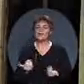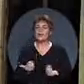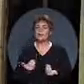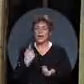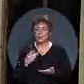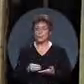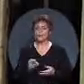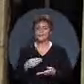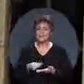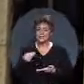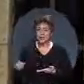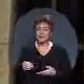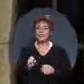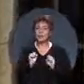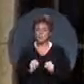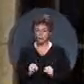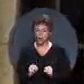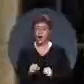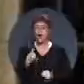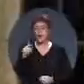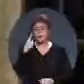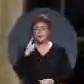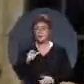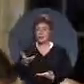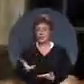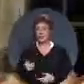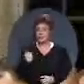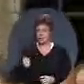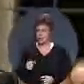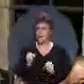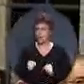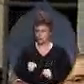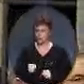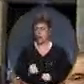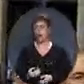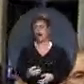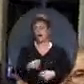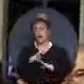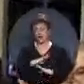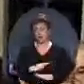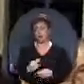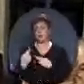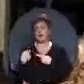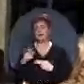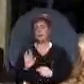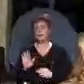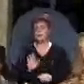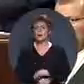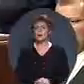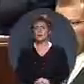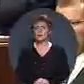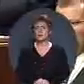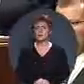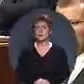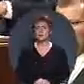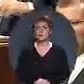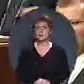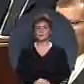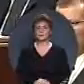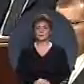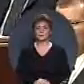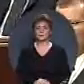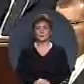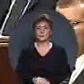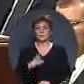Why doesn't he delegate this power to the Government of Quebec, which will assume its responsibilities? The Honourable Minister of Canadian Heritage.